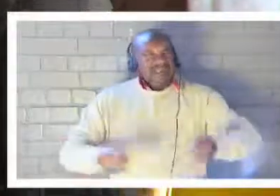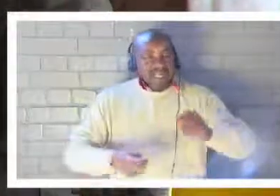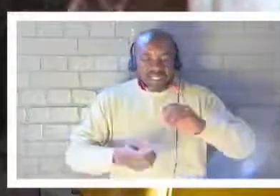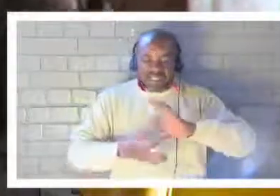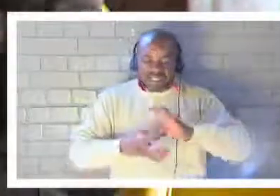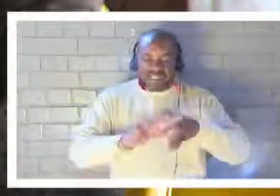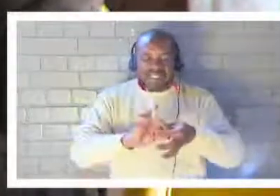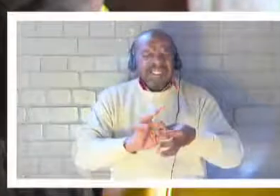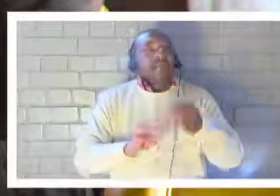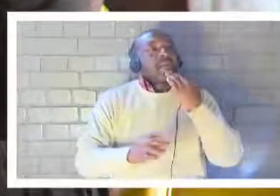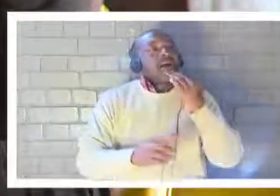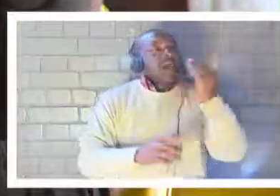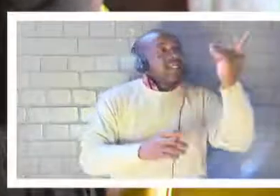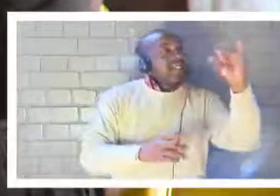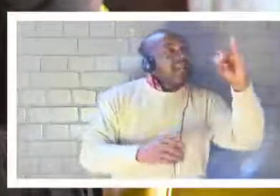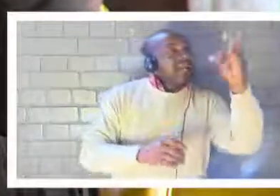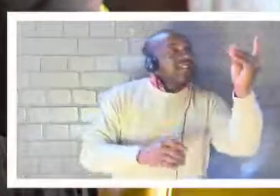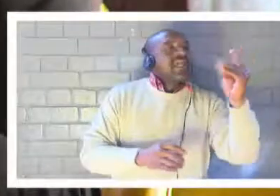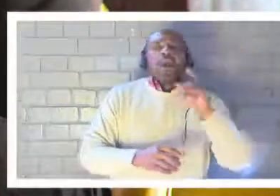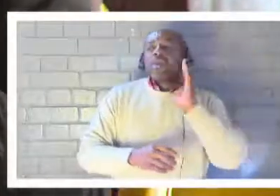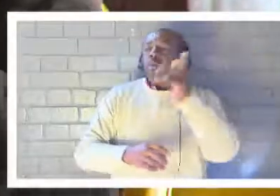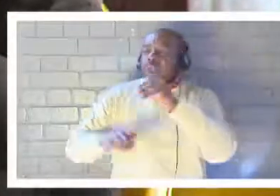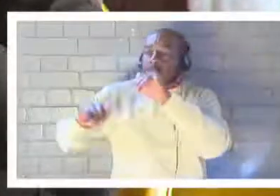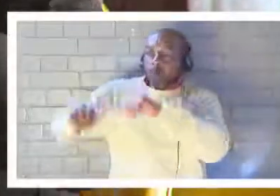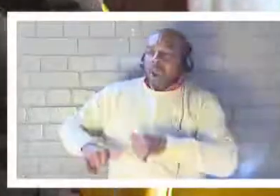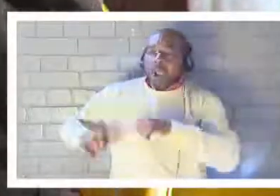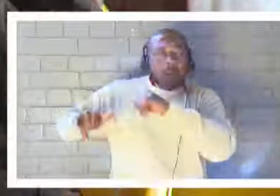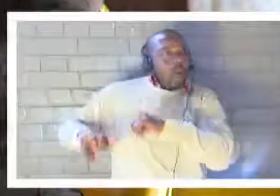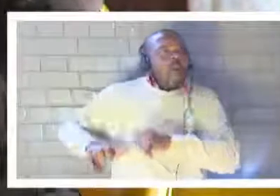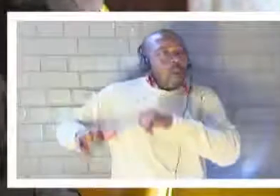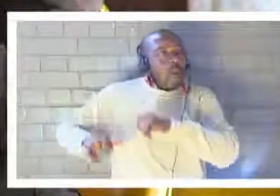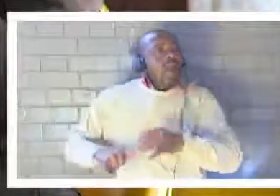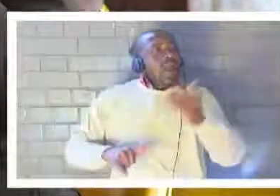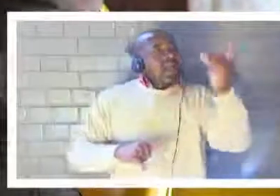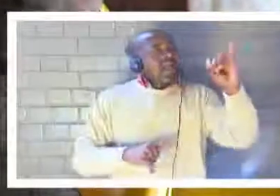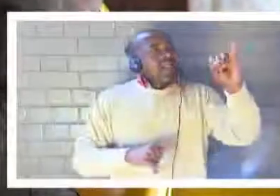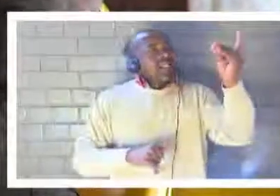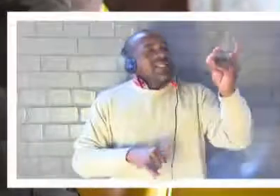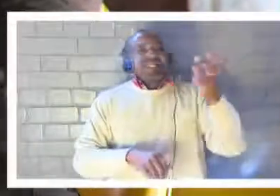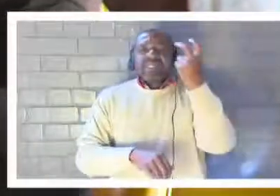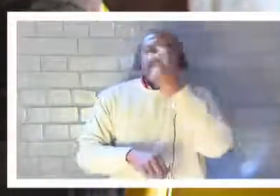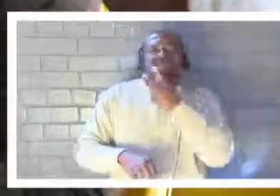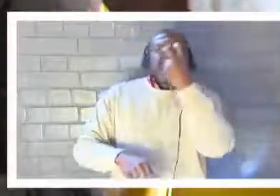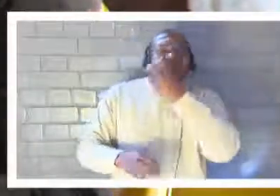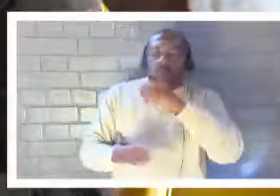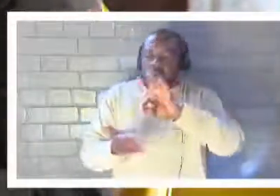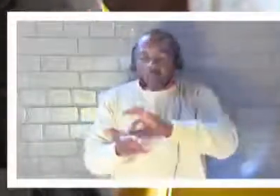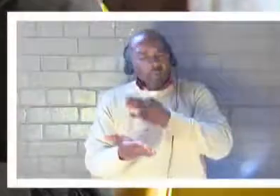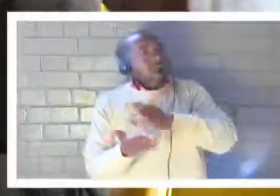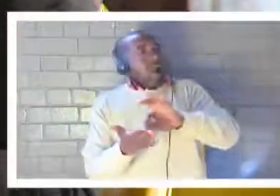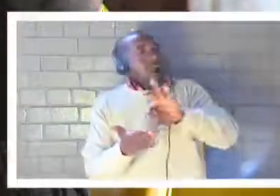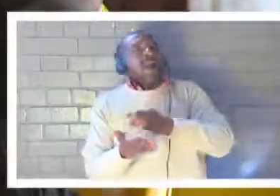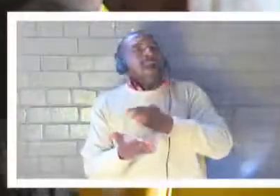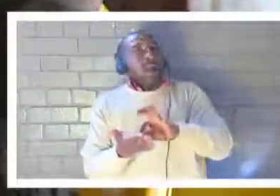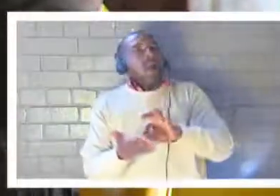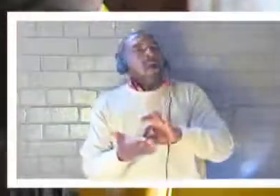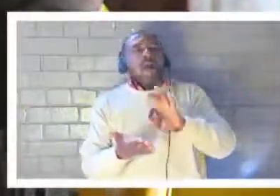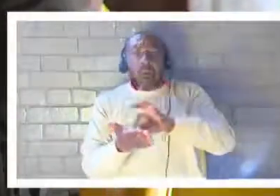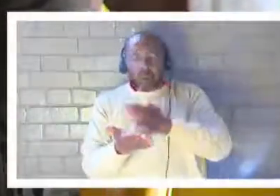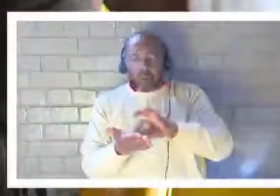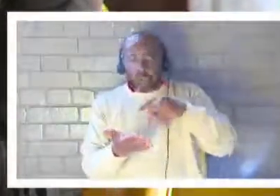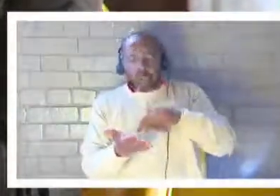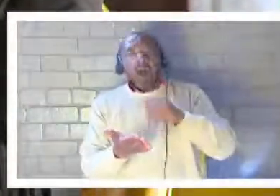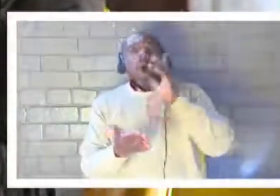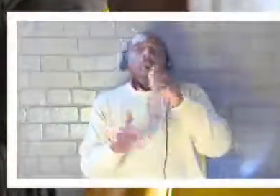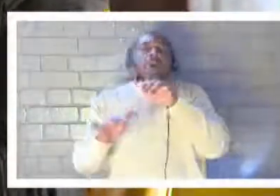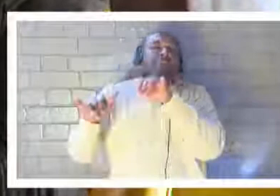contractor. When the contractor comes again, we do the access, the contractor will be awaiting to go and buy the materials and stuff. So it's a problem, it makes a design. That